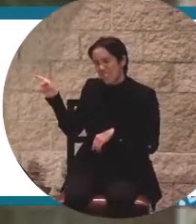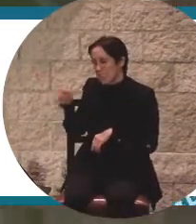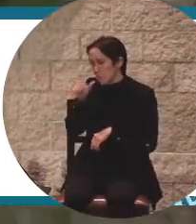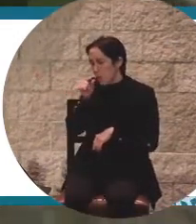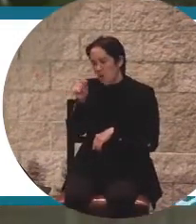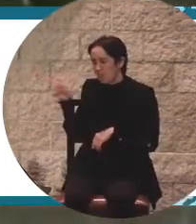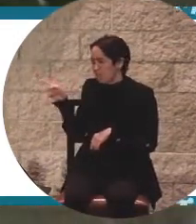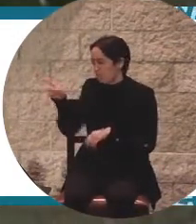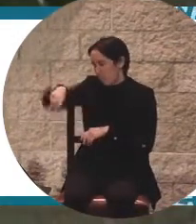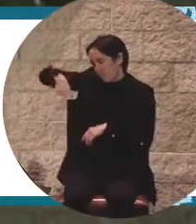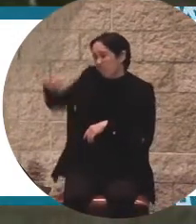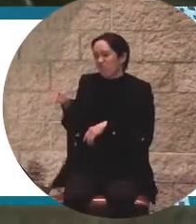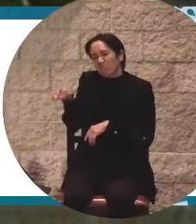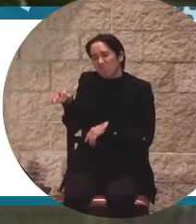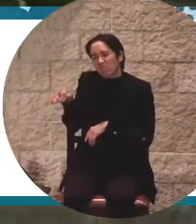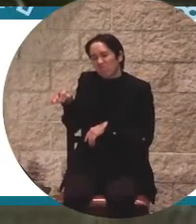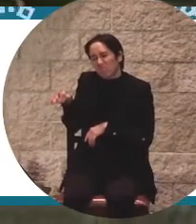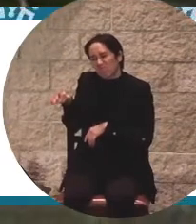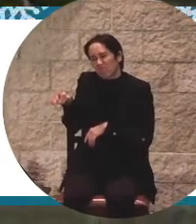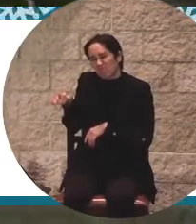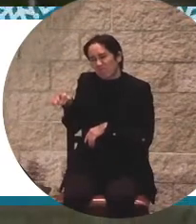just upside down, I'm